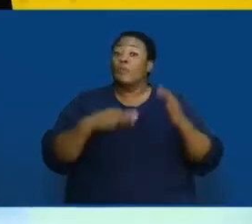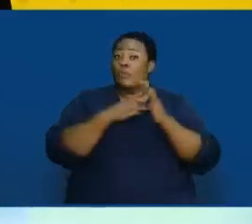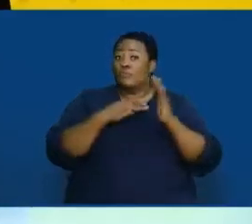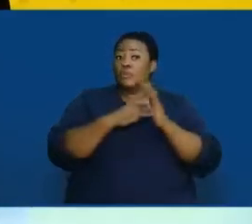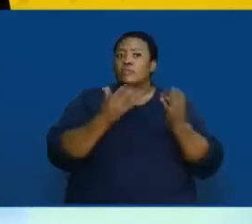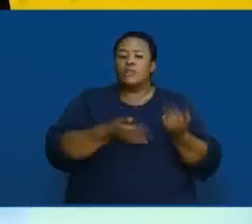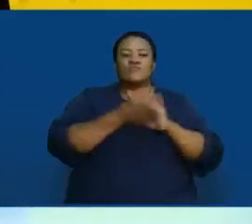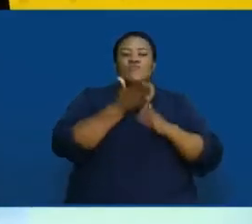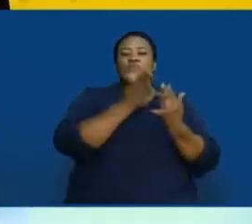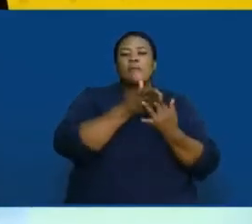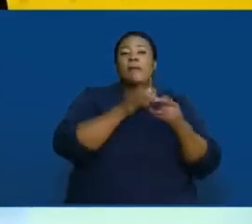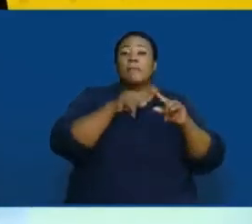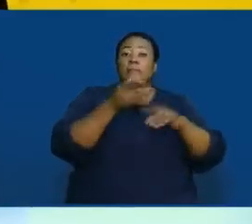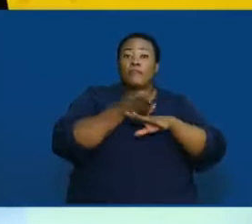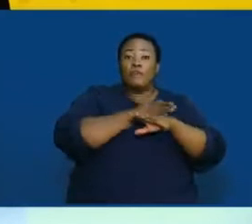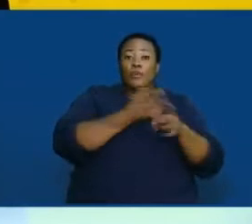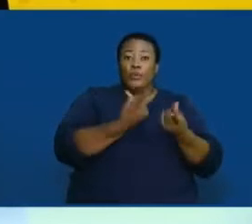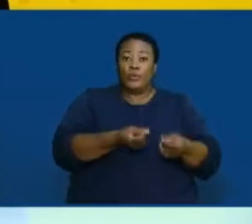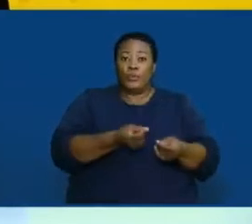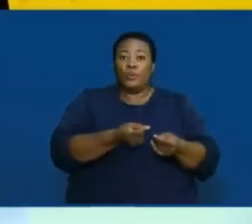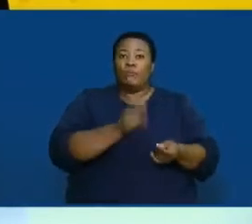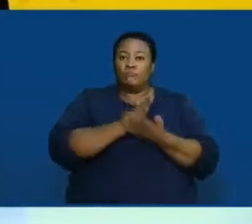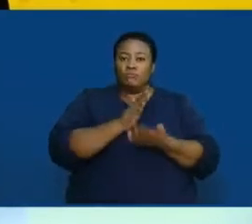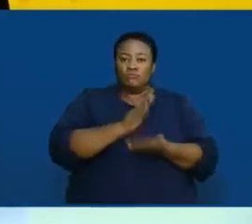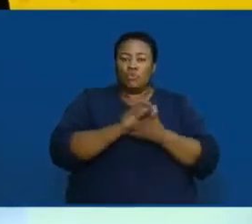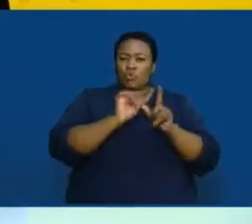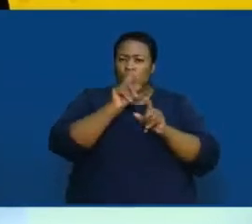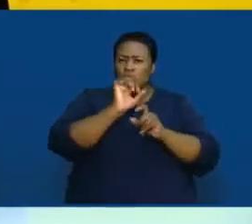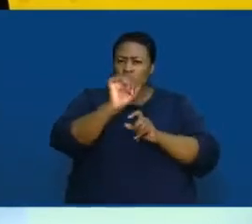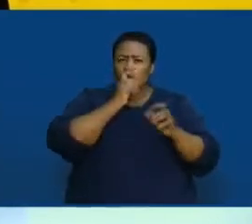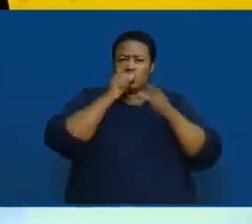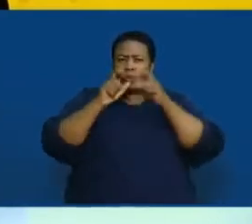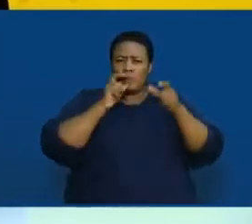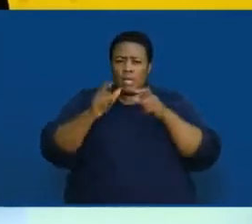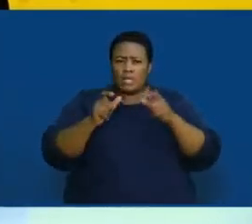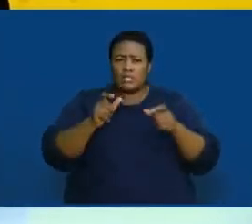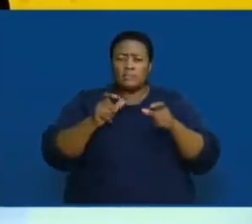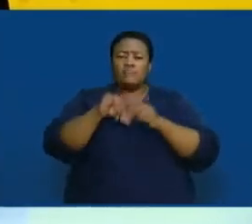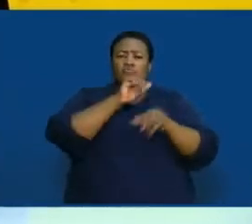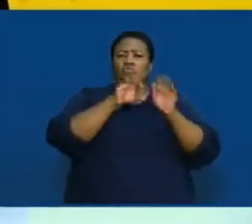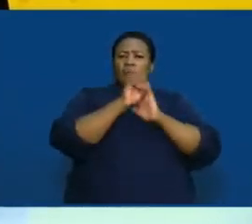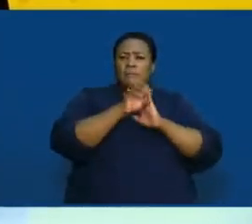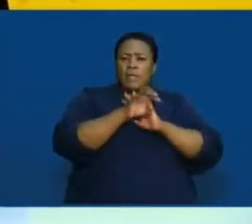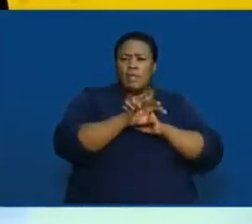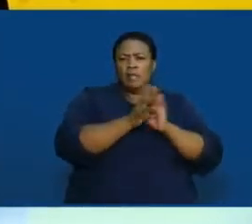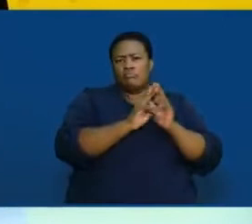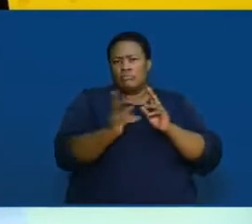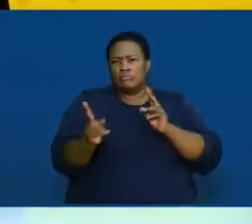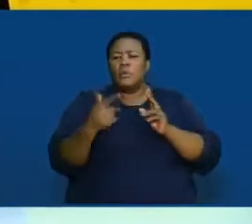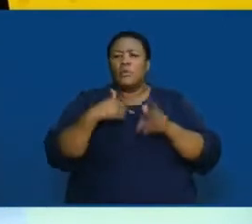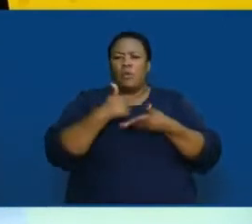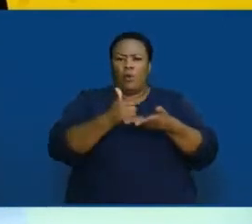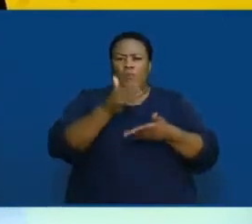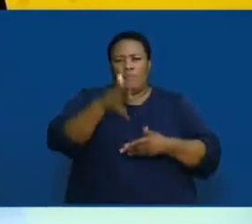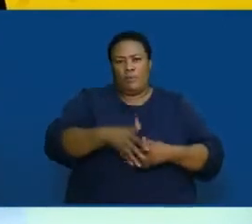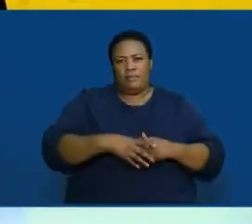Matrix, we'll take a quick break, but before we do, don't forget to send your questions and comments through to all of our social media platforms, and we'll